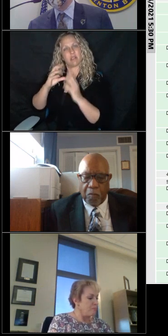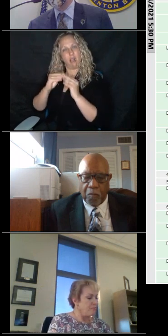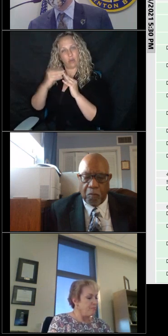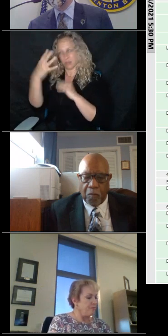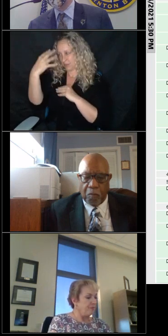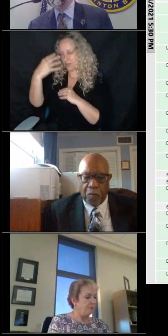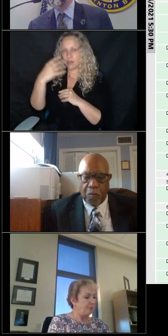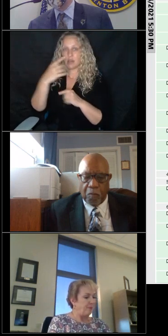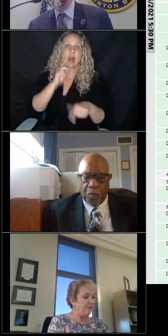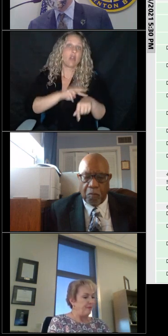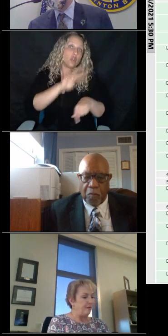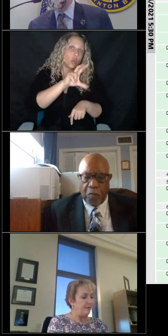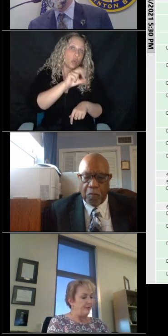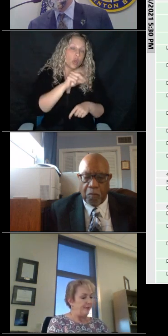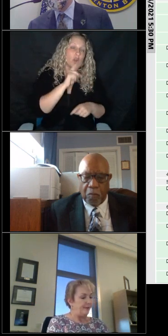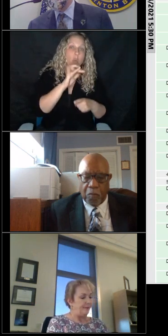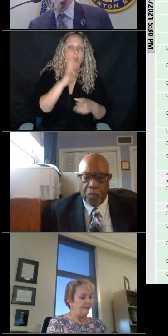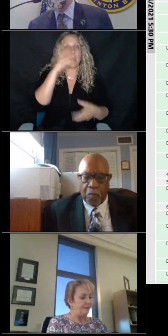of the votercade.